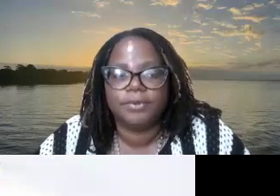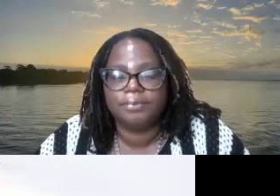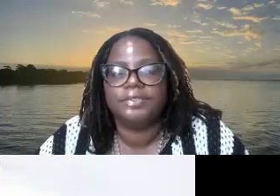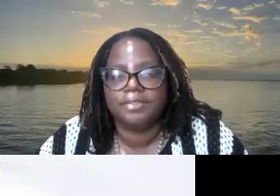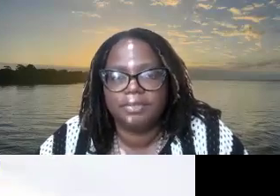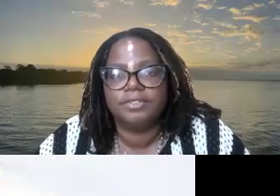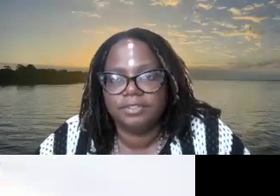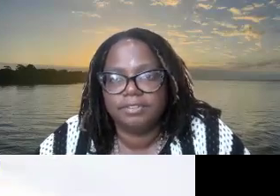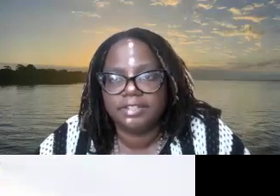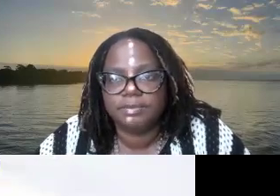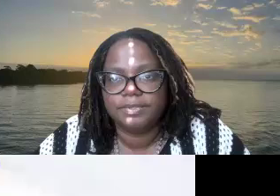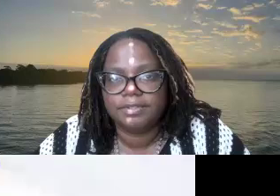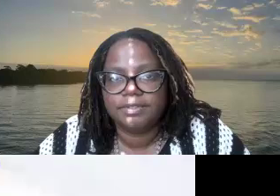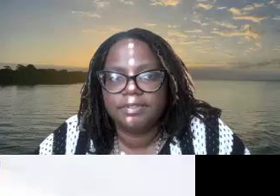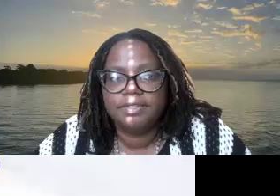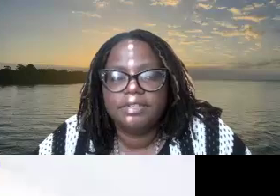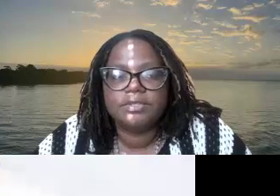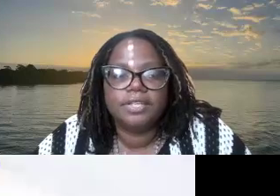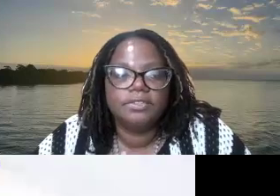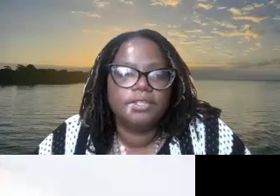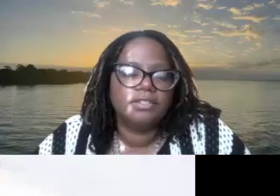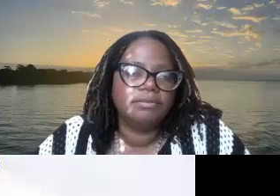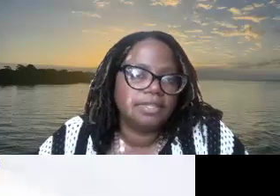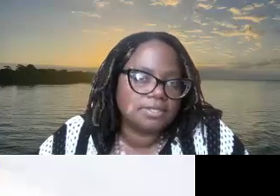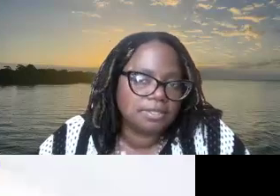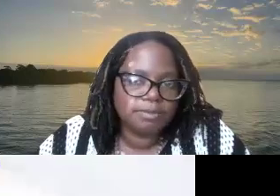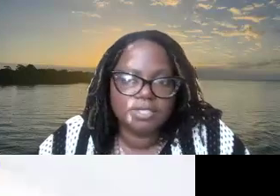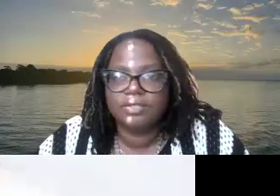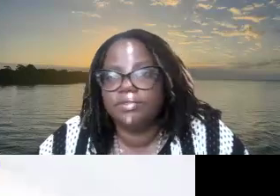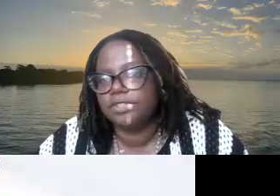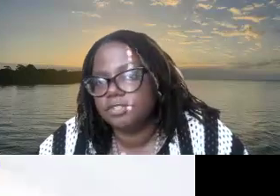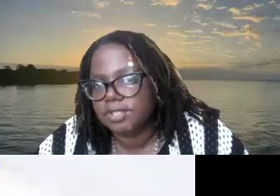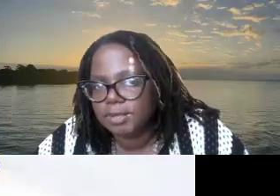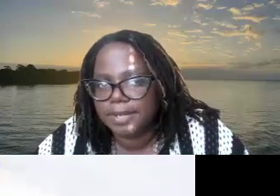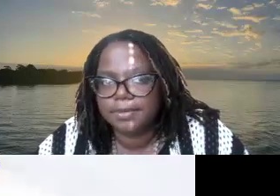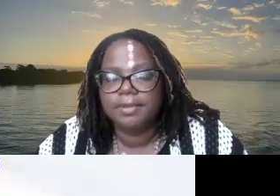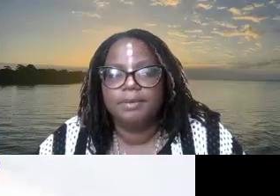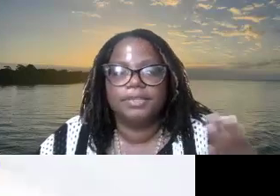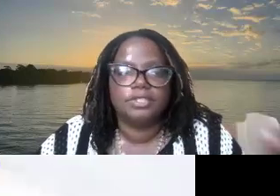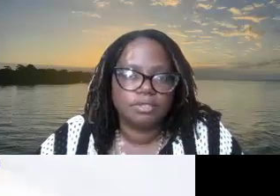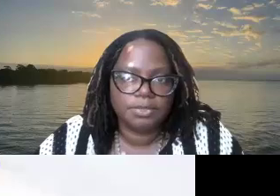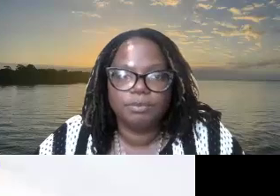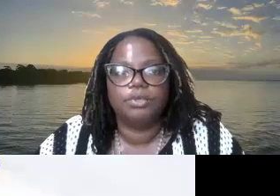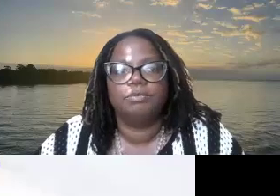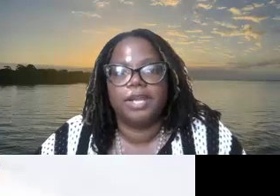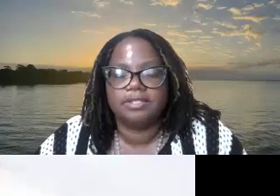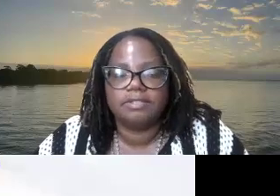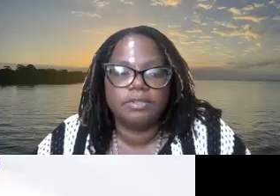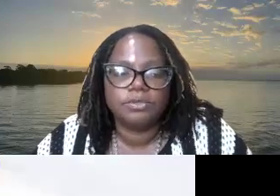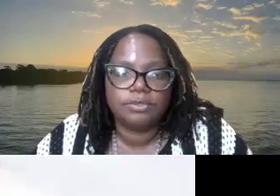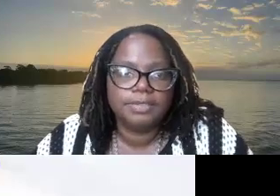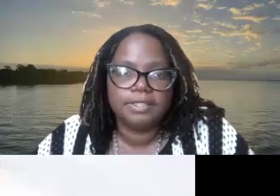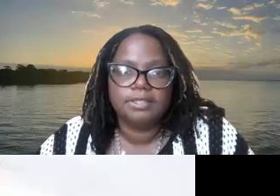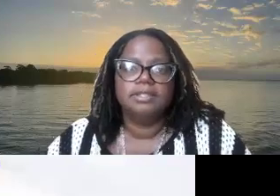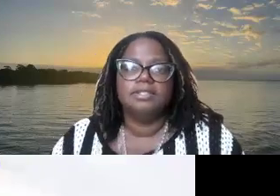of that work with anyone you're interacting with. So again, you can write this on the Menti, or you can just think about it, but this is a really important